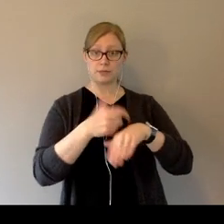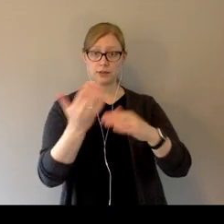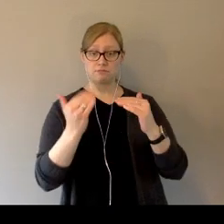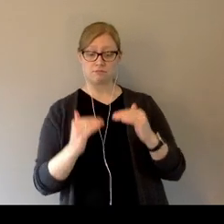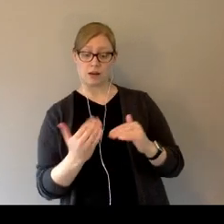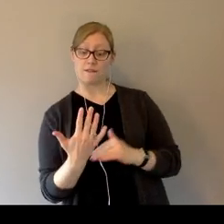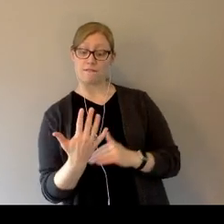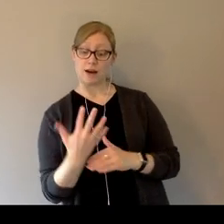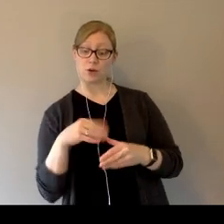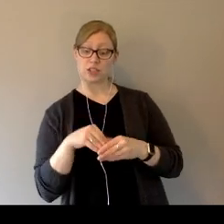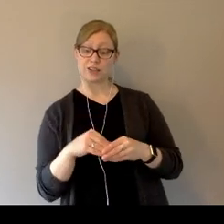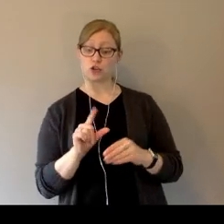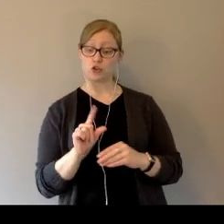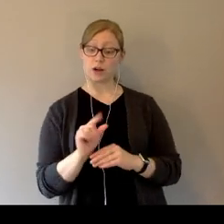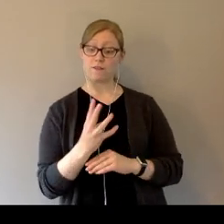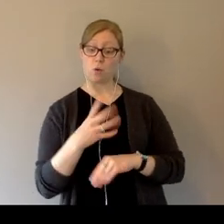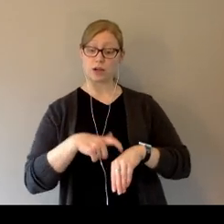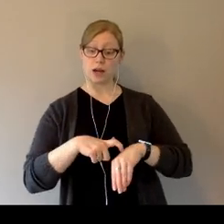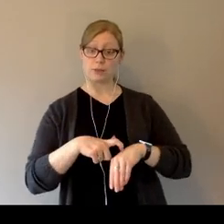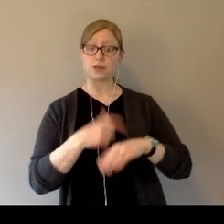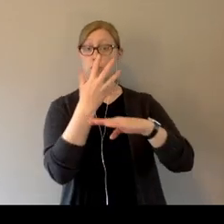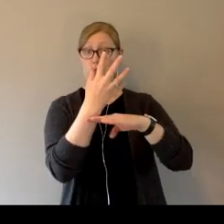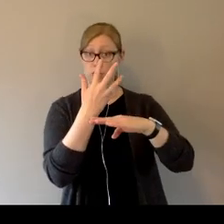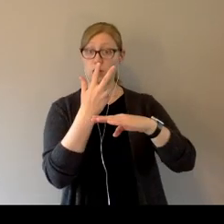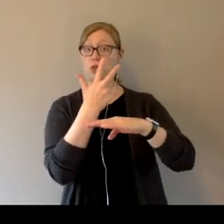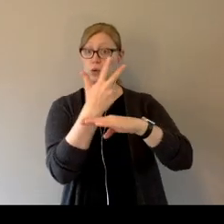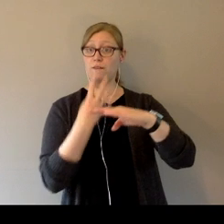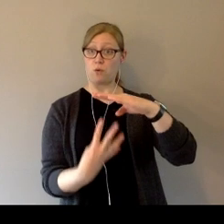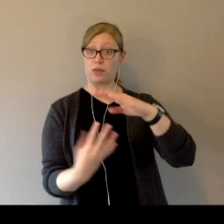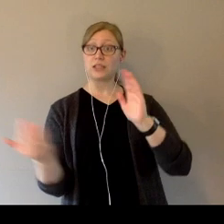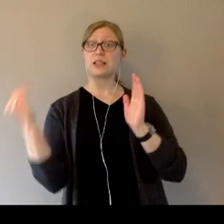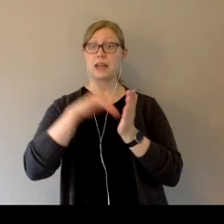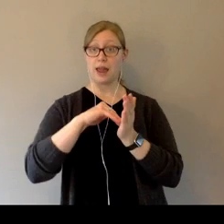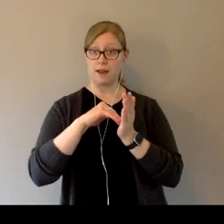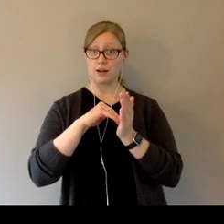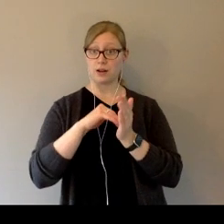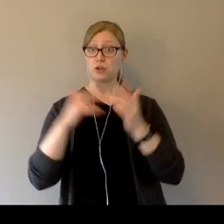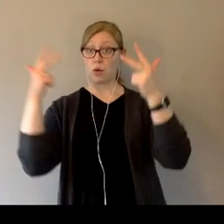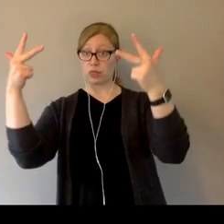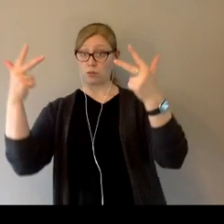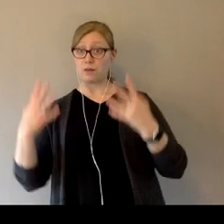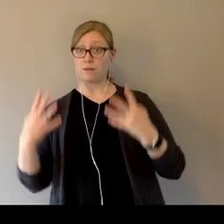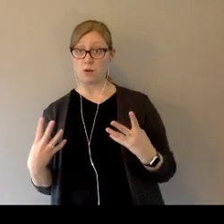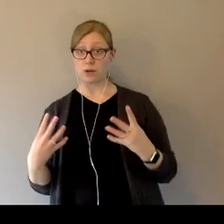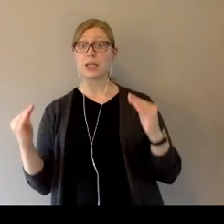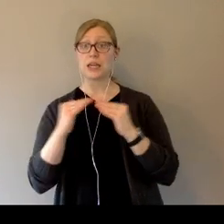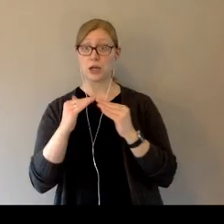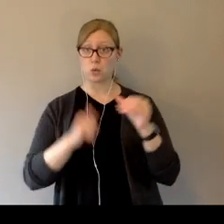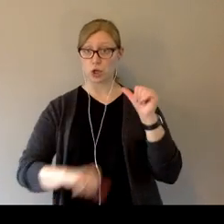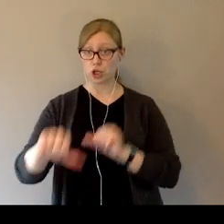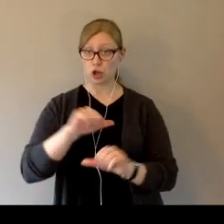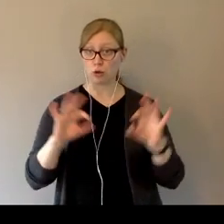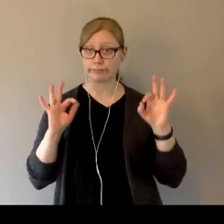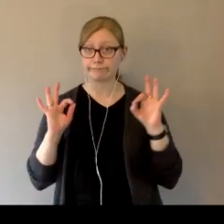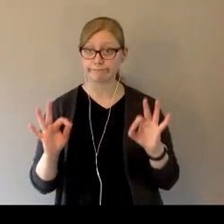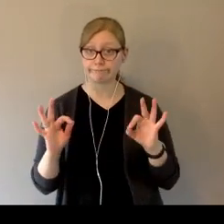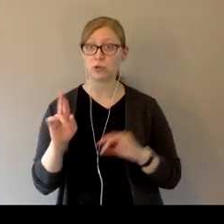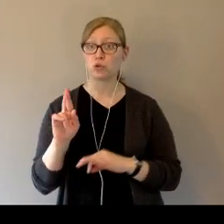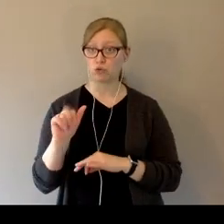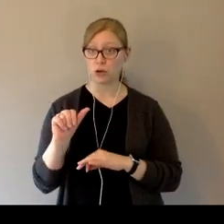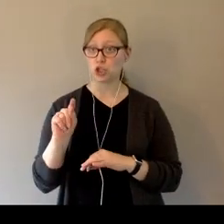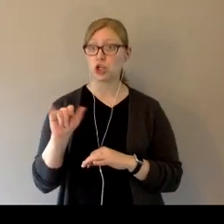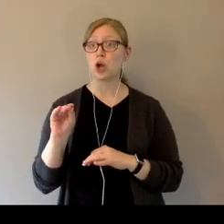20 4 times. So I also get 3/4. And so this is true. They're equal to each other. And so